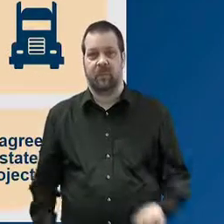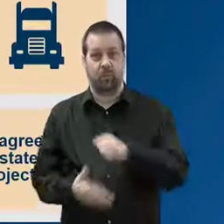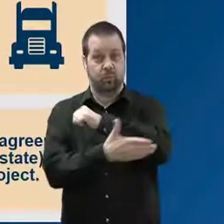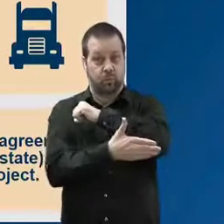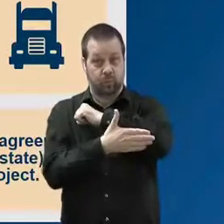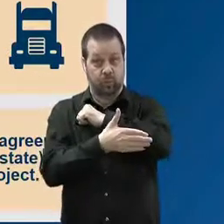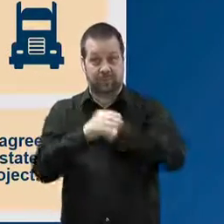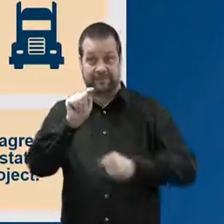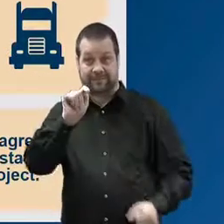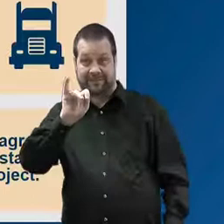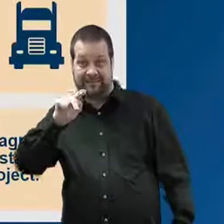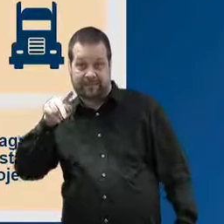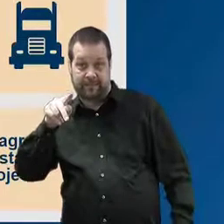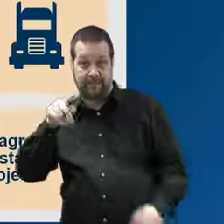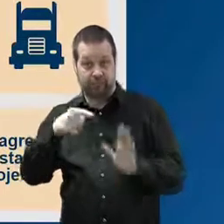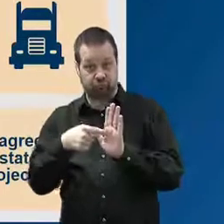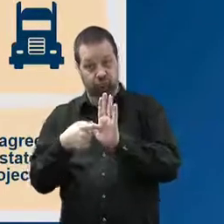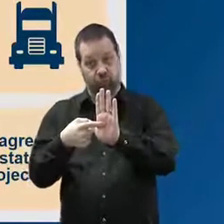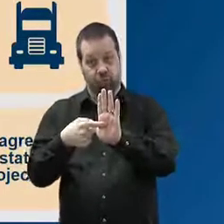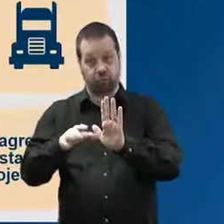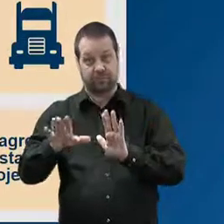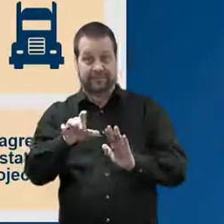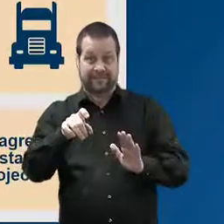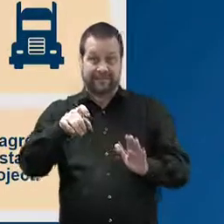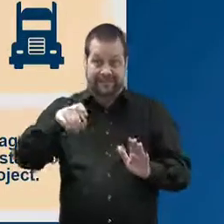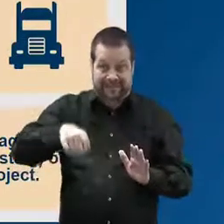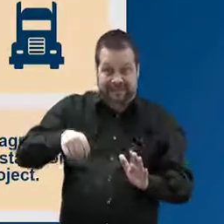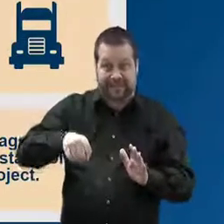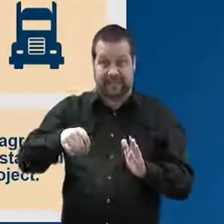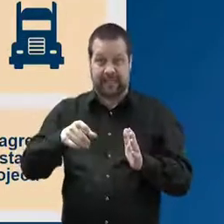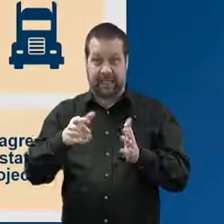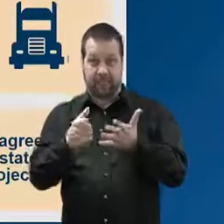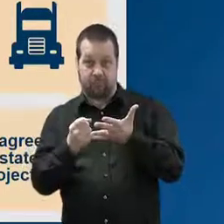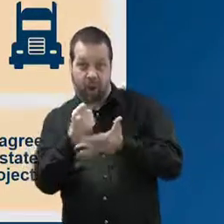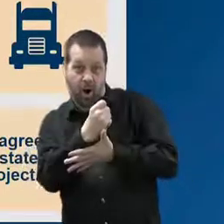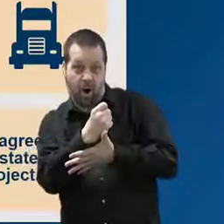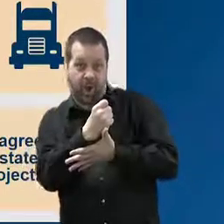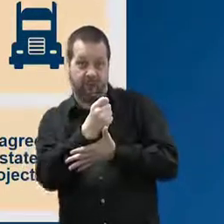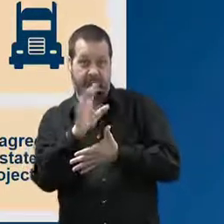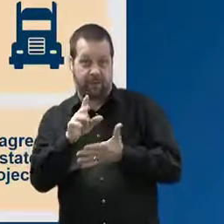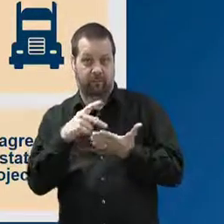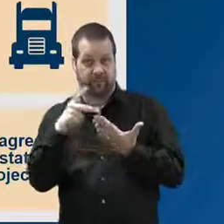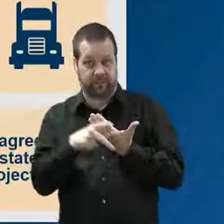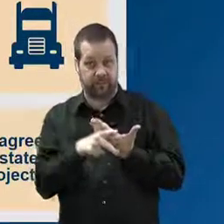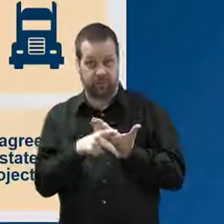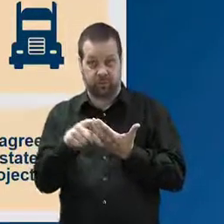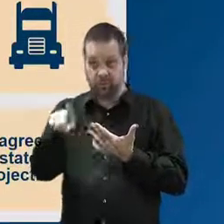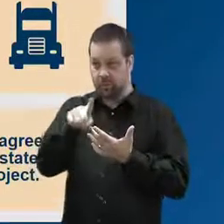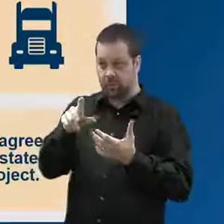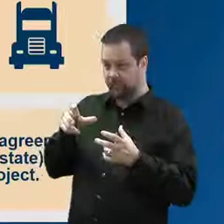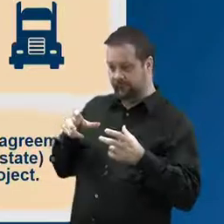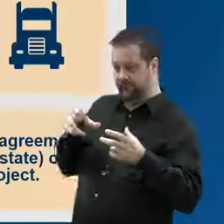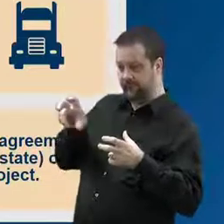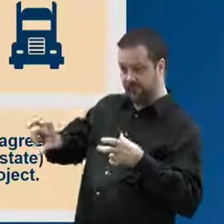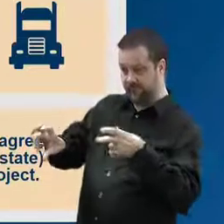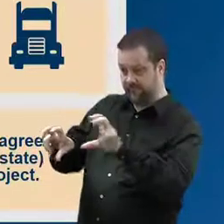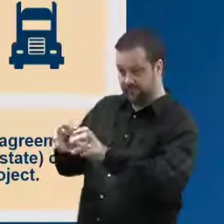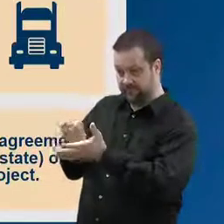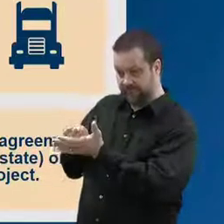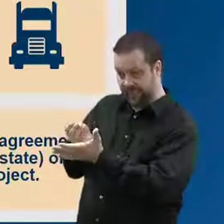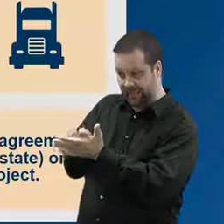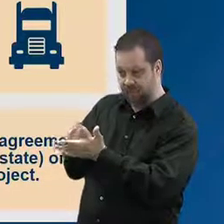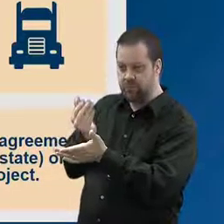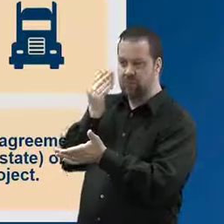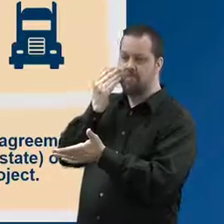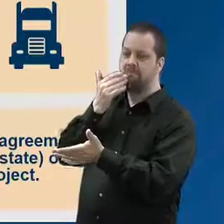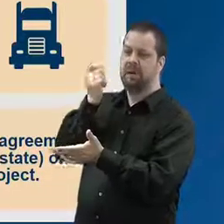and priority of transportation project, so all parties involved can be sure they are making the best investment for the community. It is